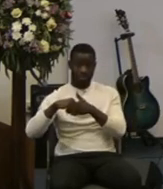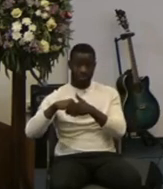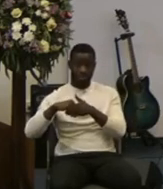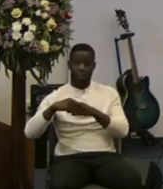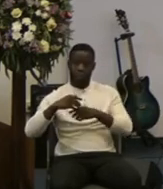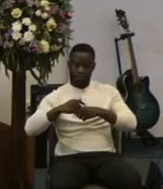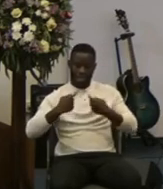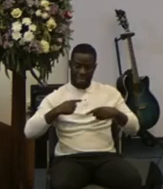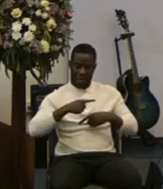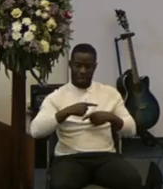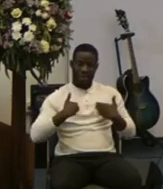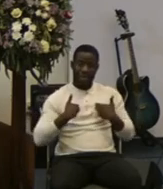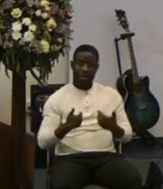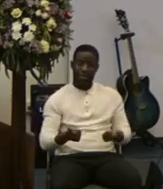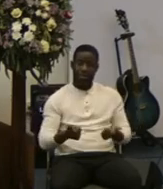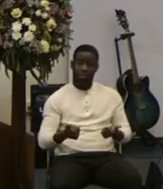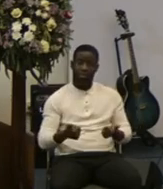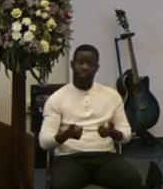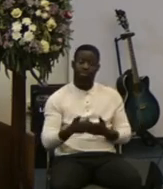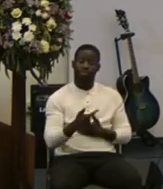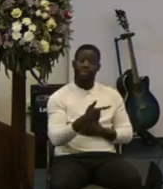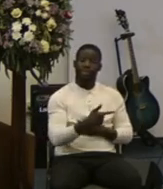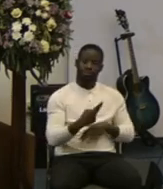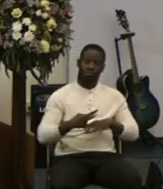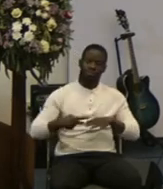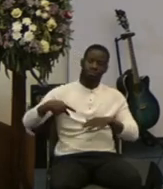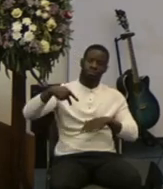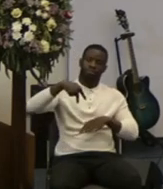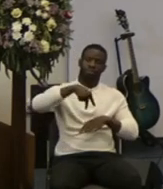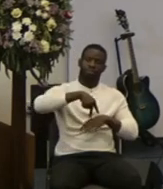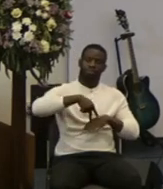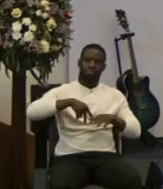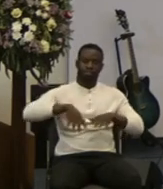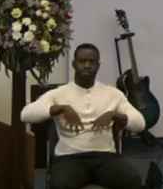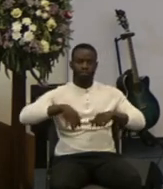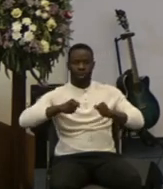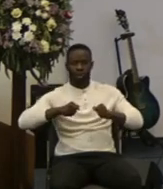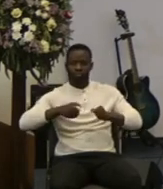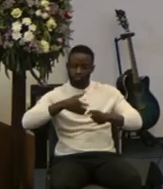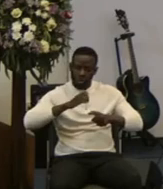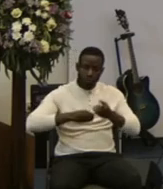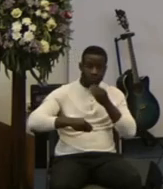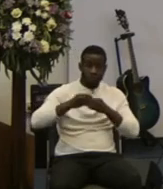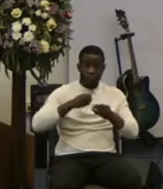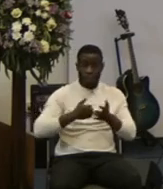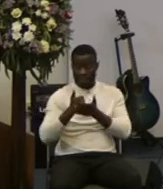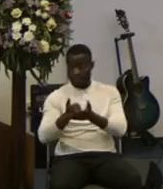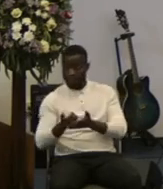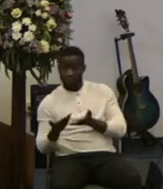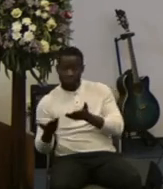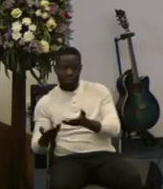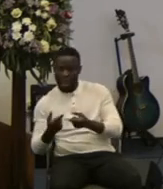brought healing to her, and she gets up and she waits on